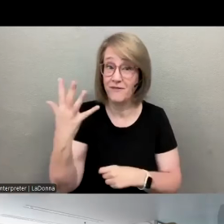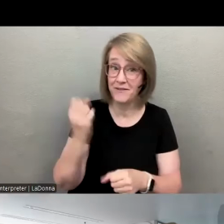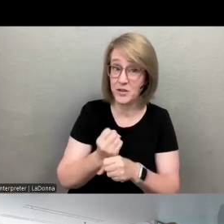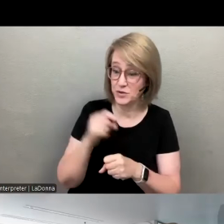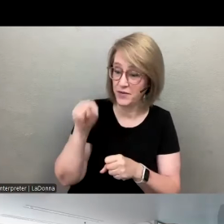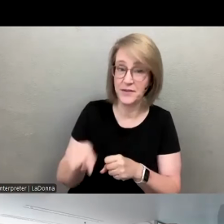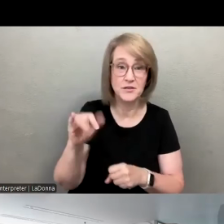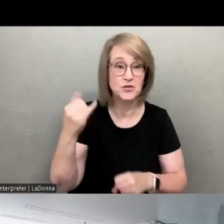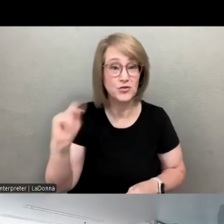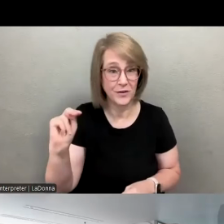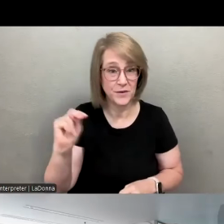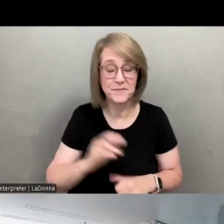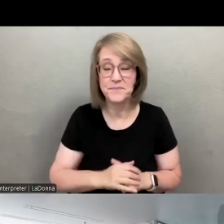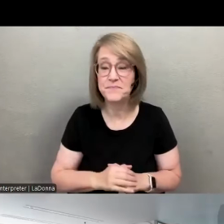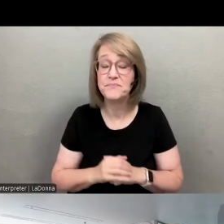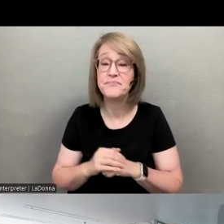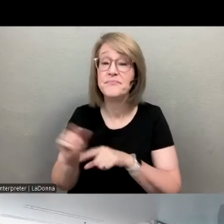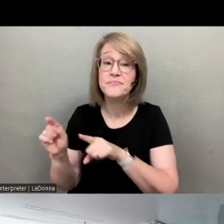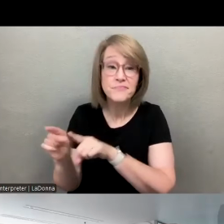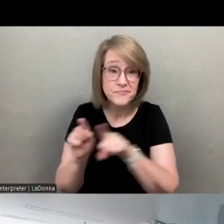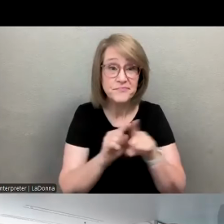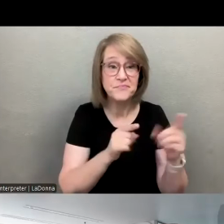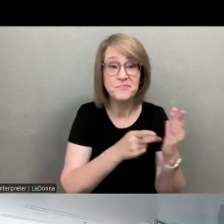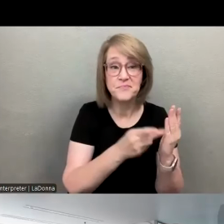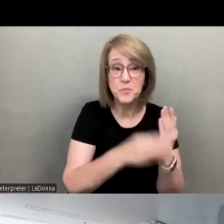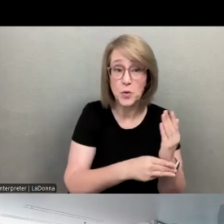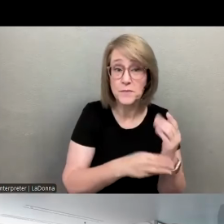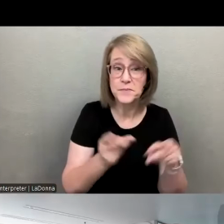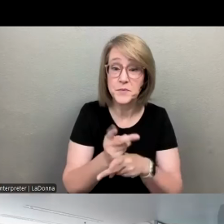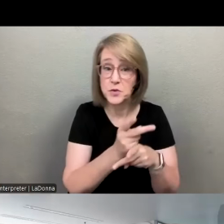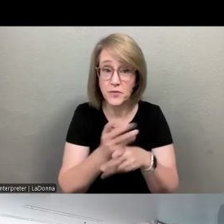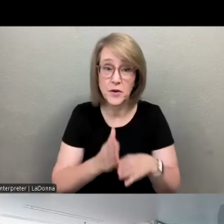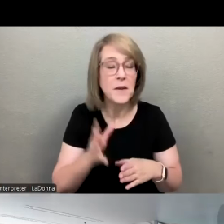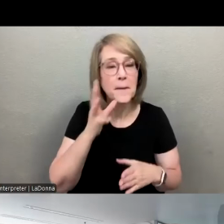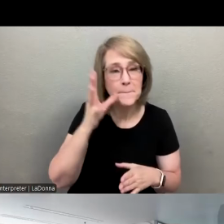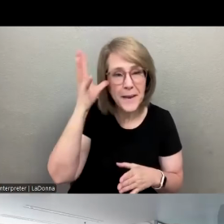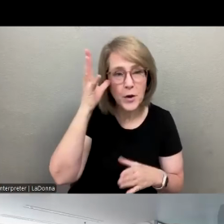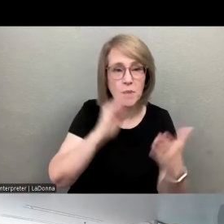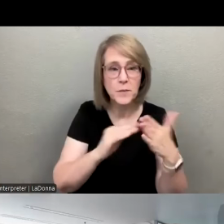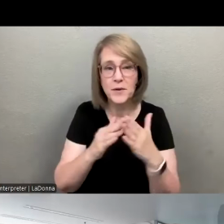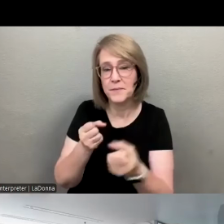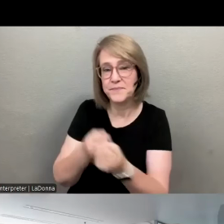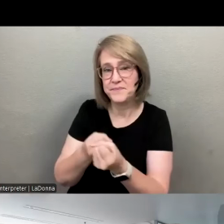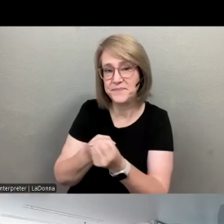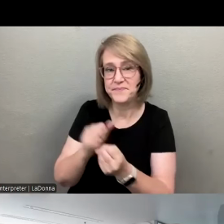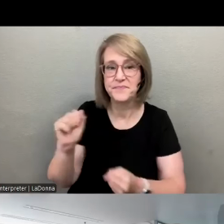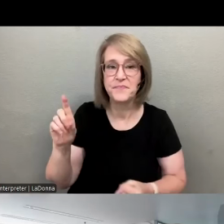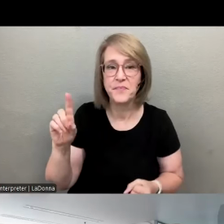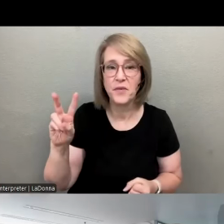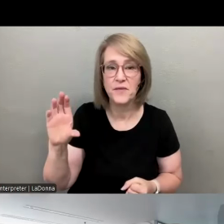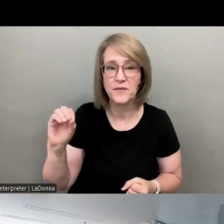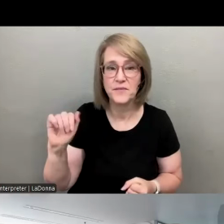I am also the program supervisor and parent community advocate at a